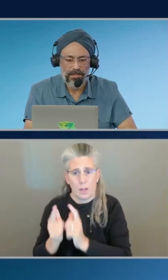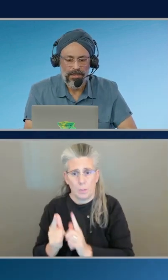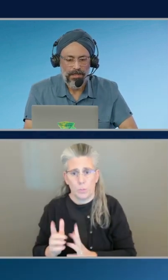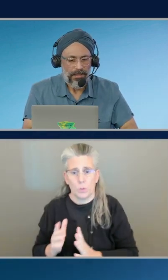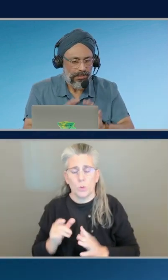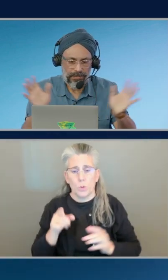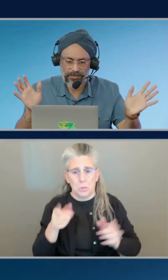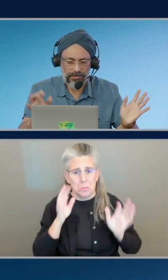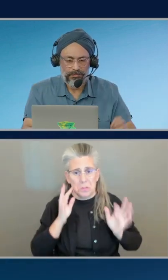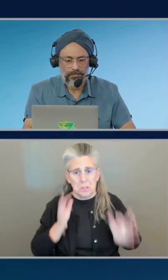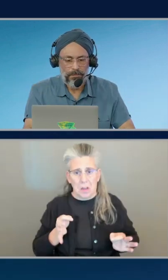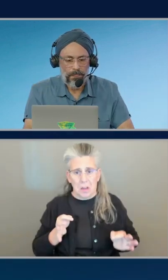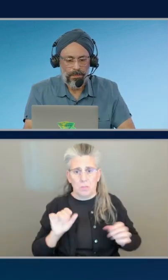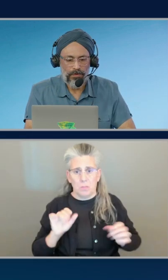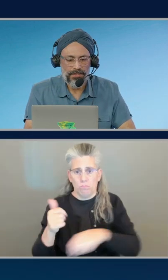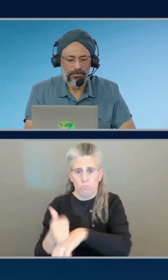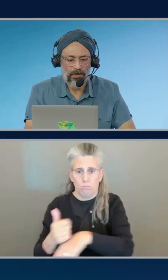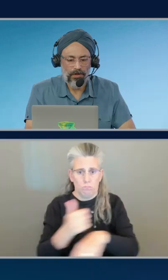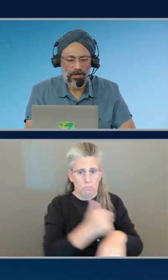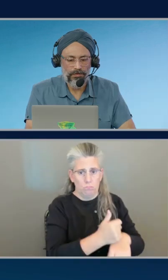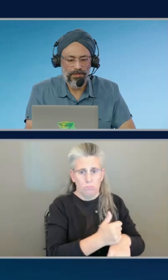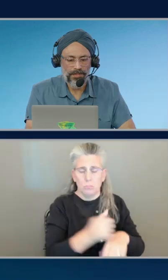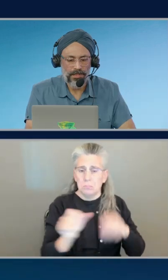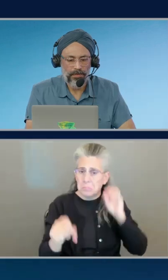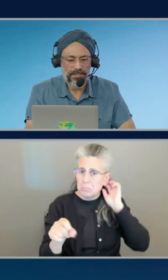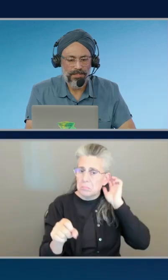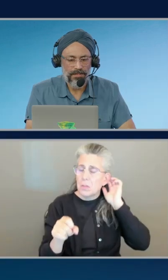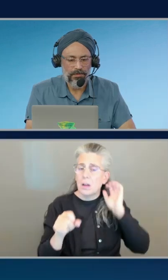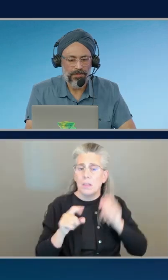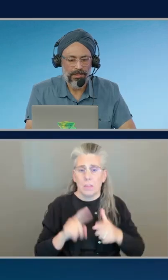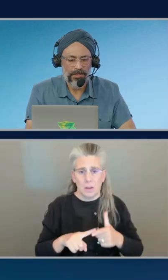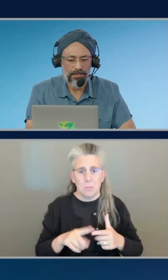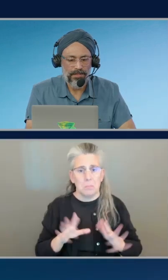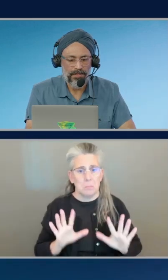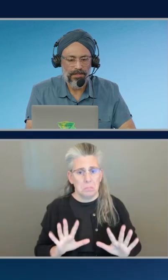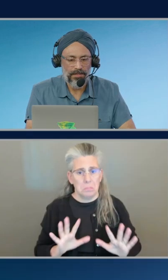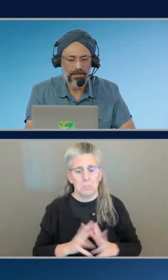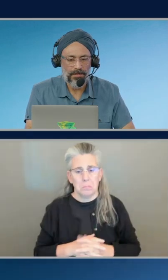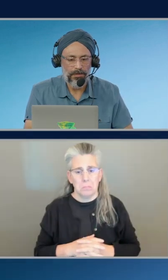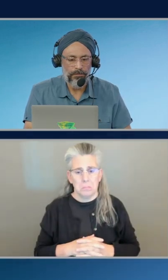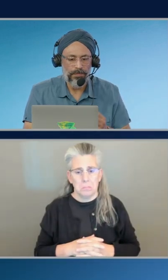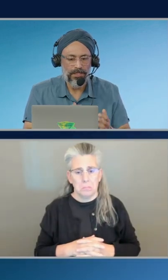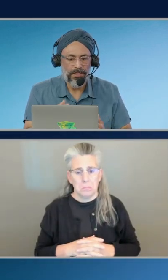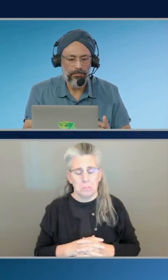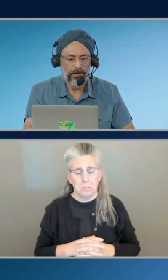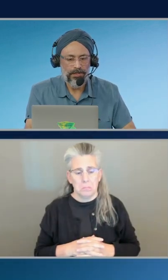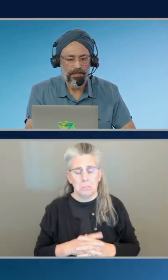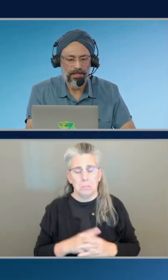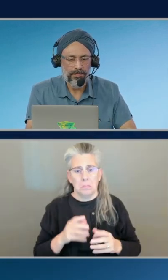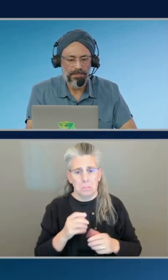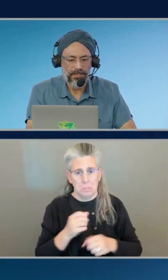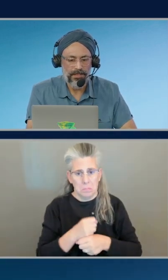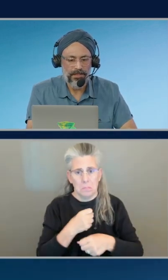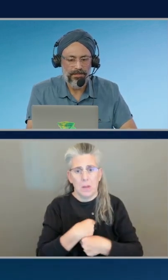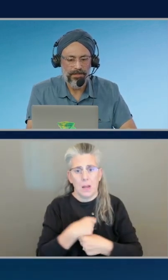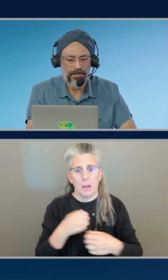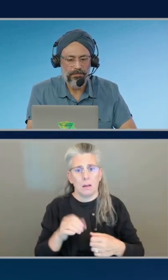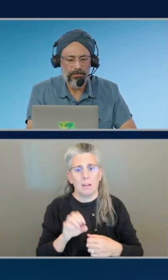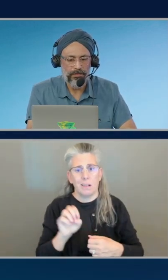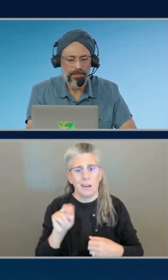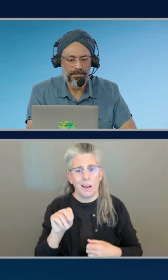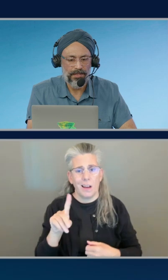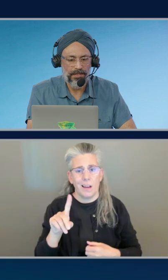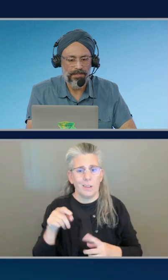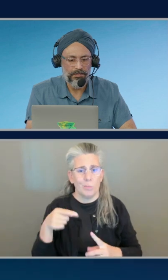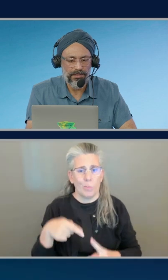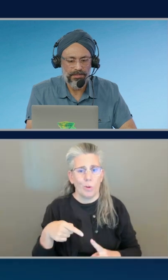comes in. That's it. Once I've got all of this, I basically create the endpoint, and I basically create the